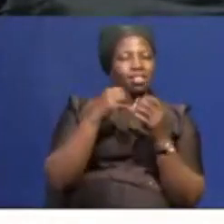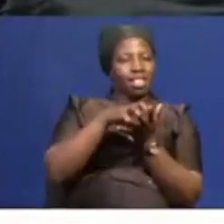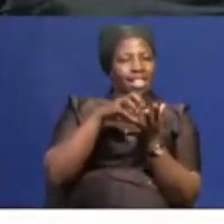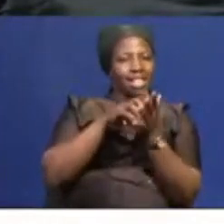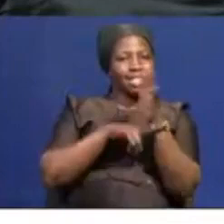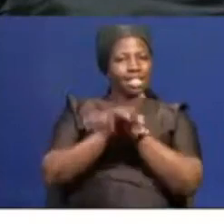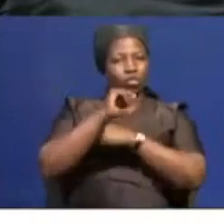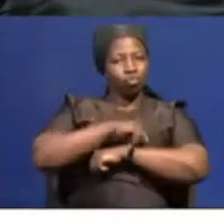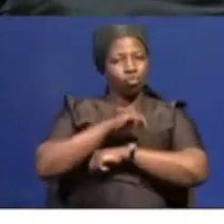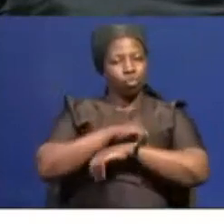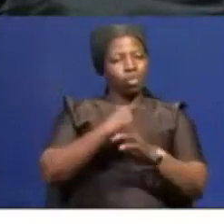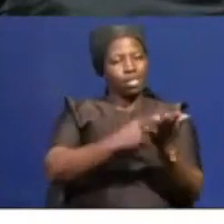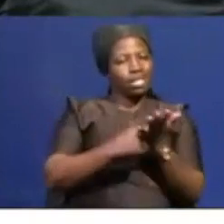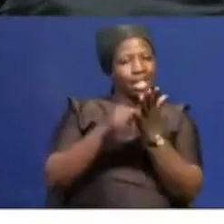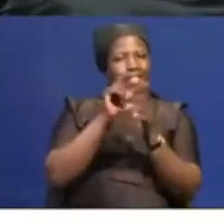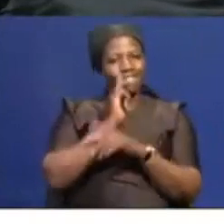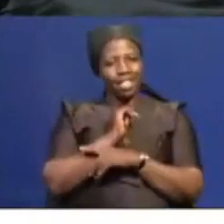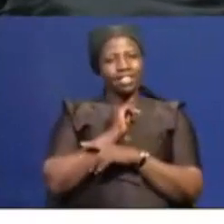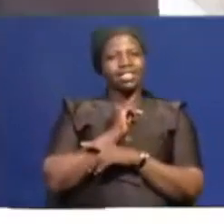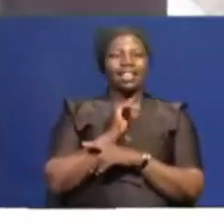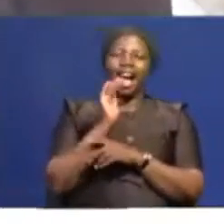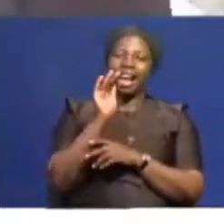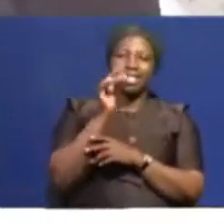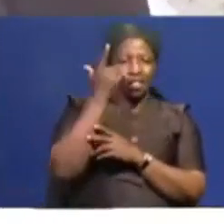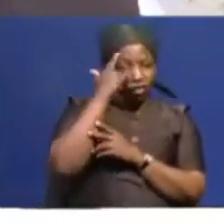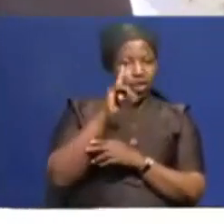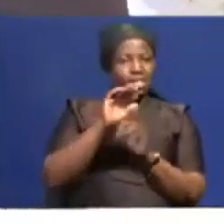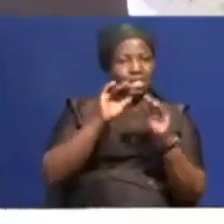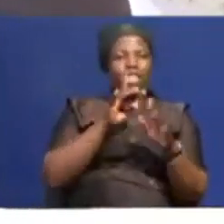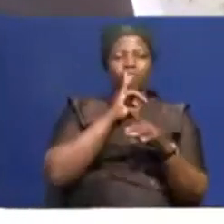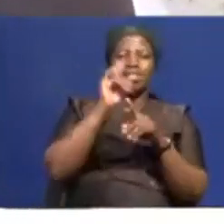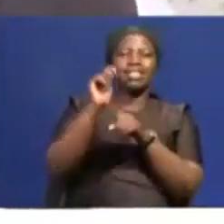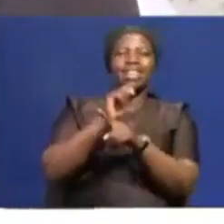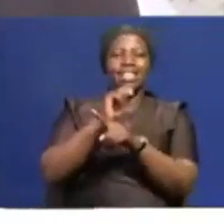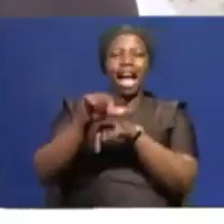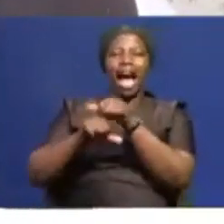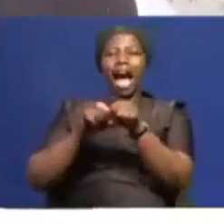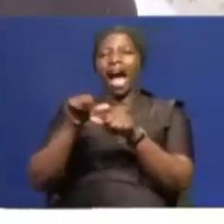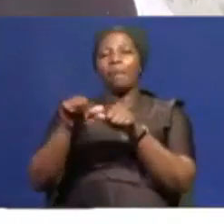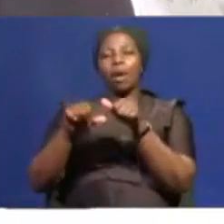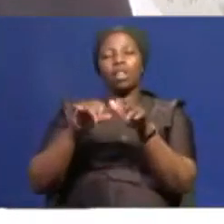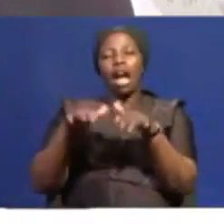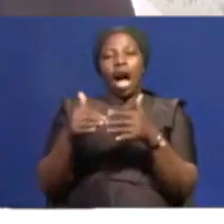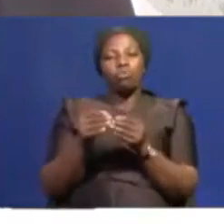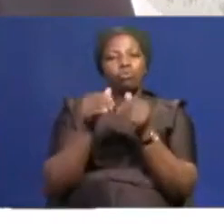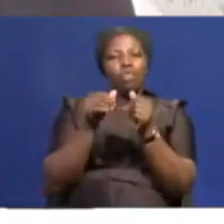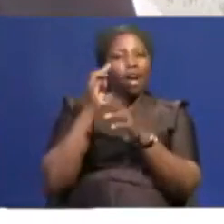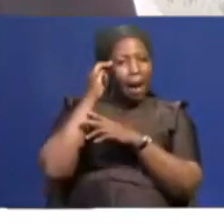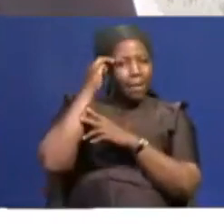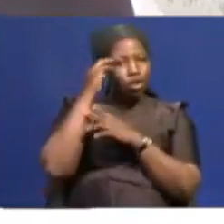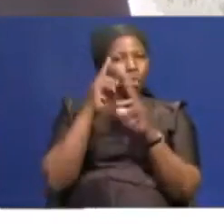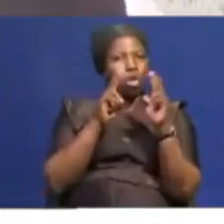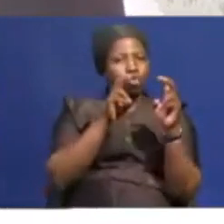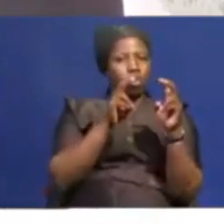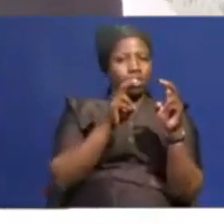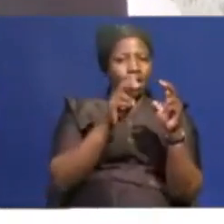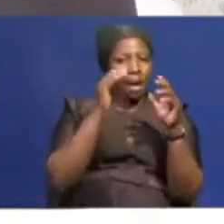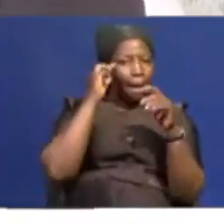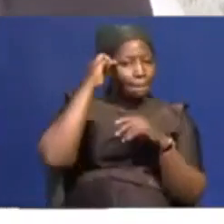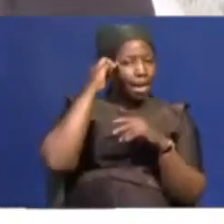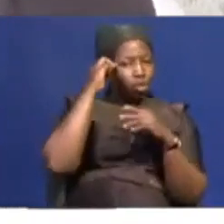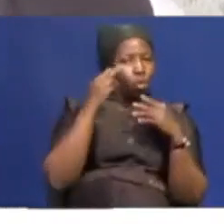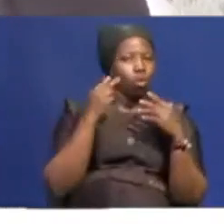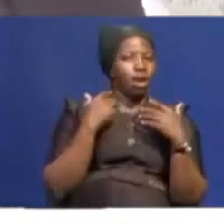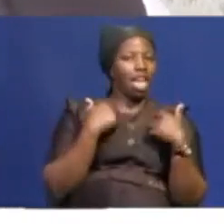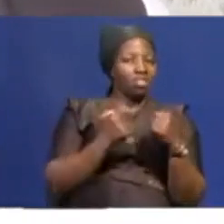to deal with the emerging challenge of mental illnesses. Mental health is a challenge, and if you're not keen, there are those who are suffering without